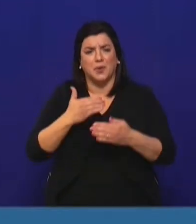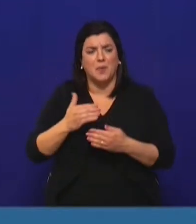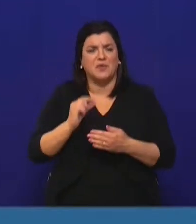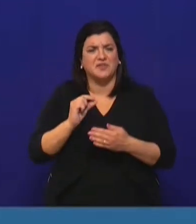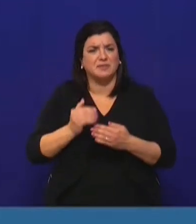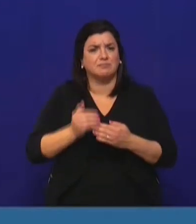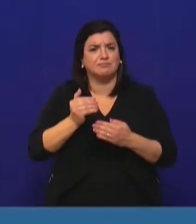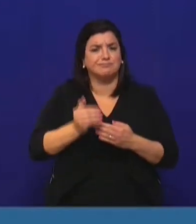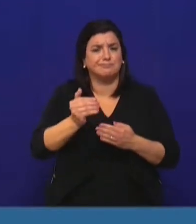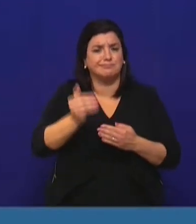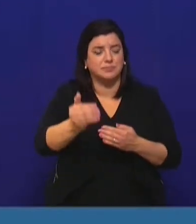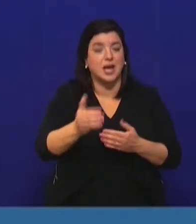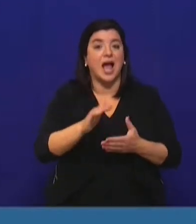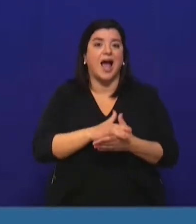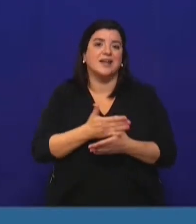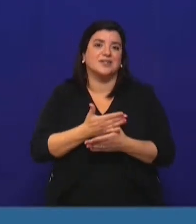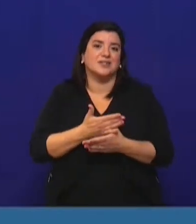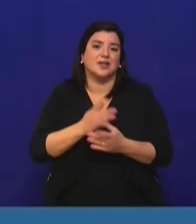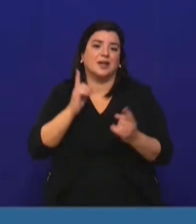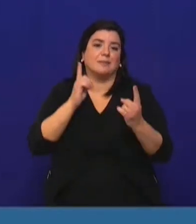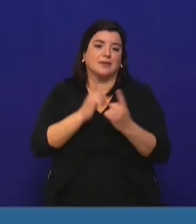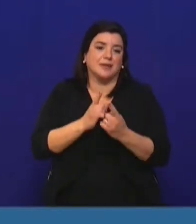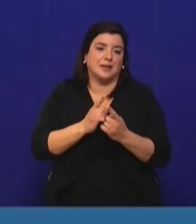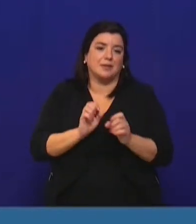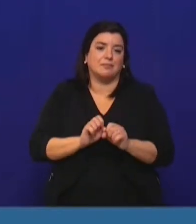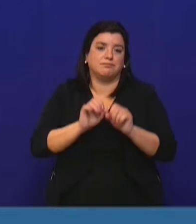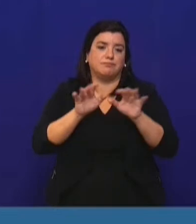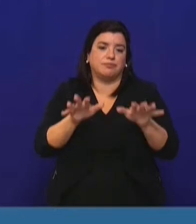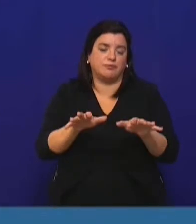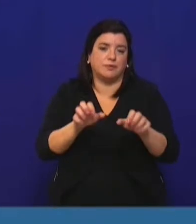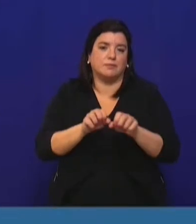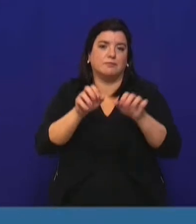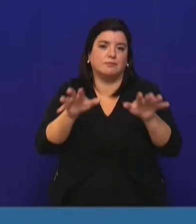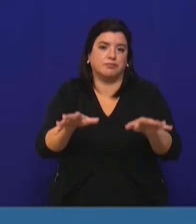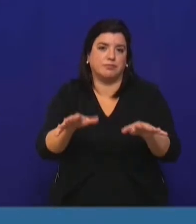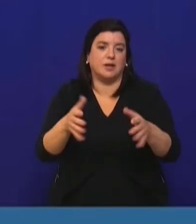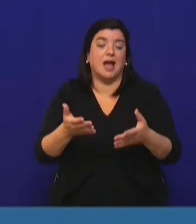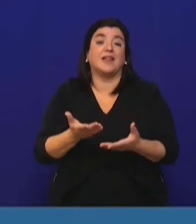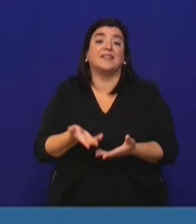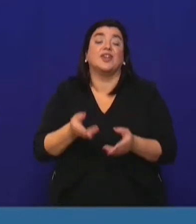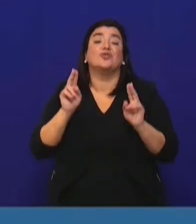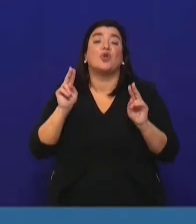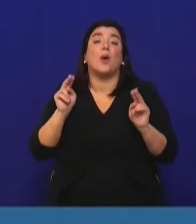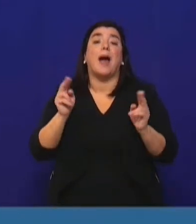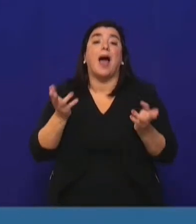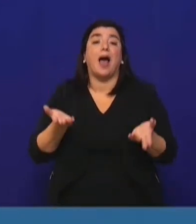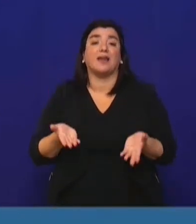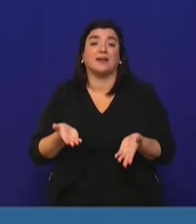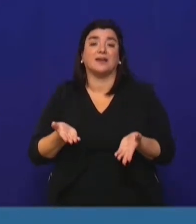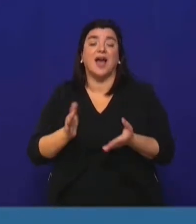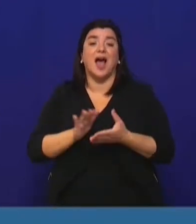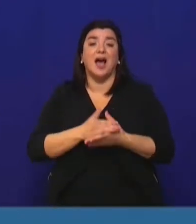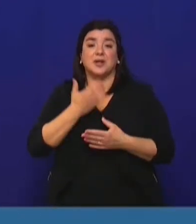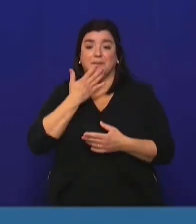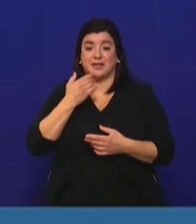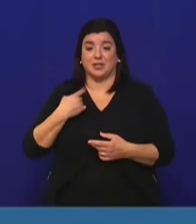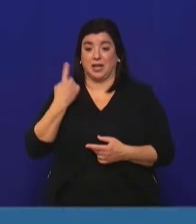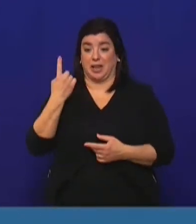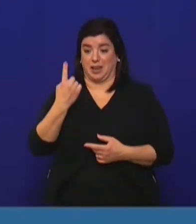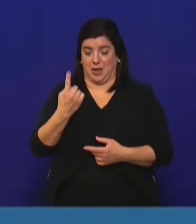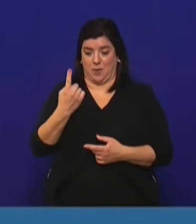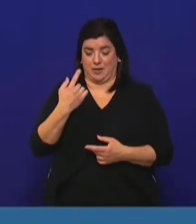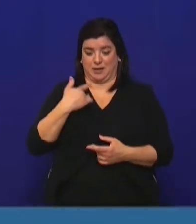iktar ġranet għax wieħed forsi stenna li ħadd jispiċċa qabel għax din hija xi ħaġa li hija normali meta inti jkollok outbreaks li inti jkollok ikollok l-ewwel